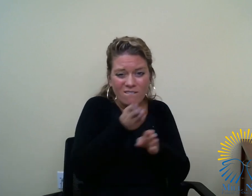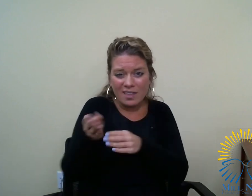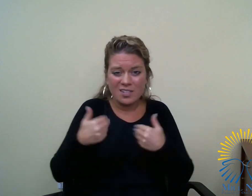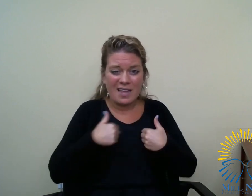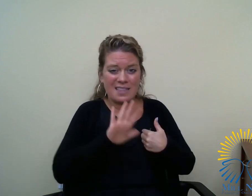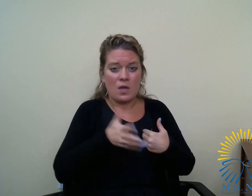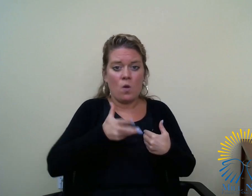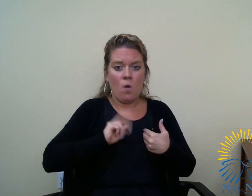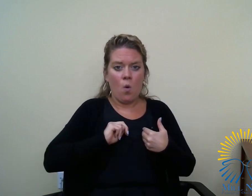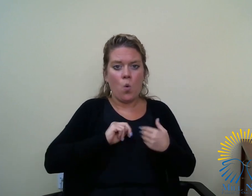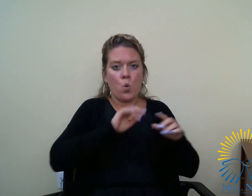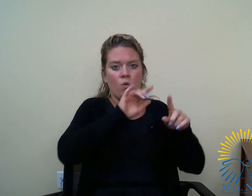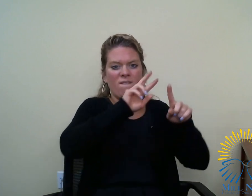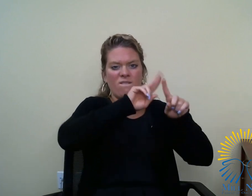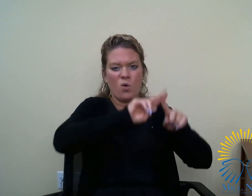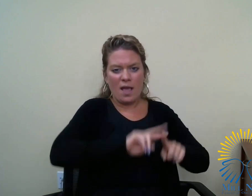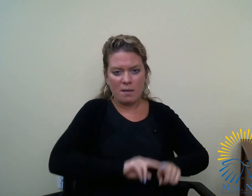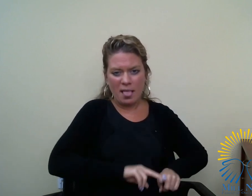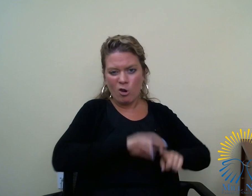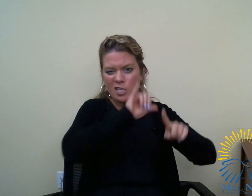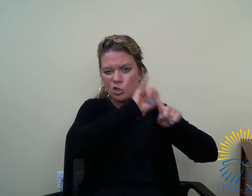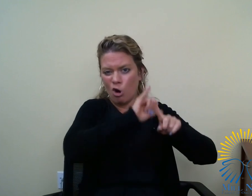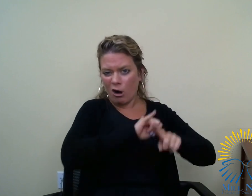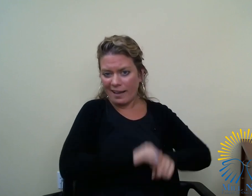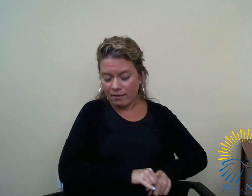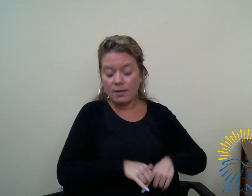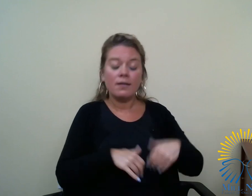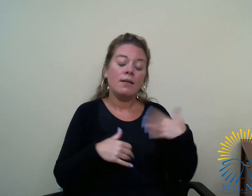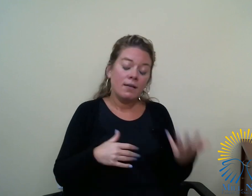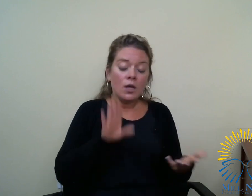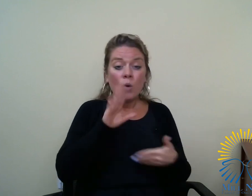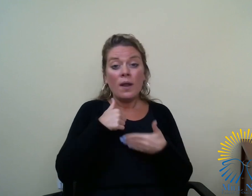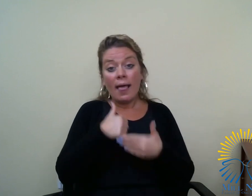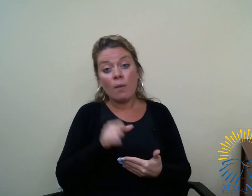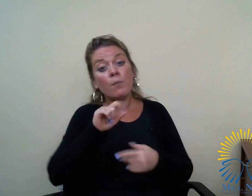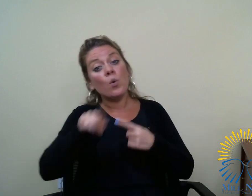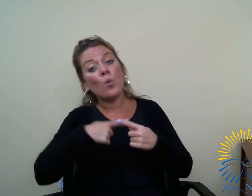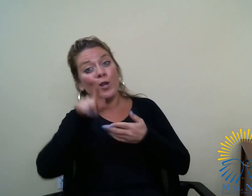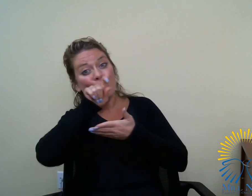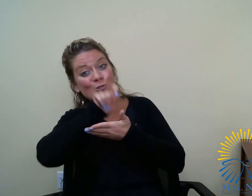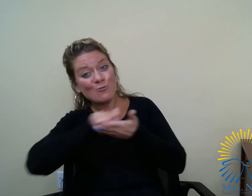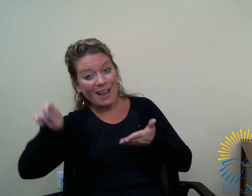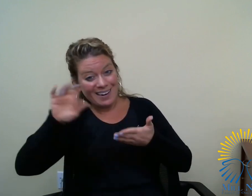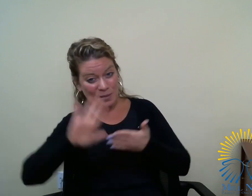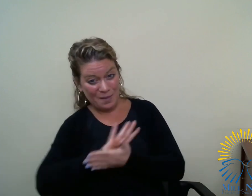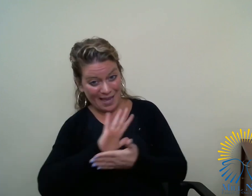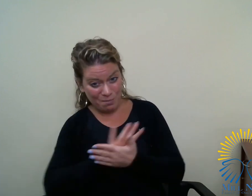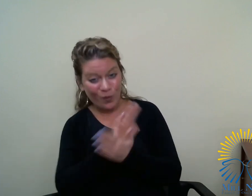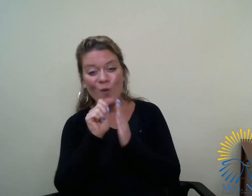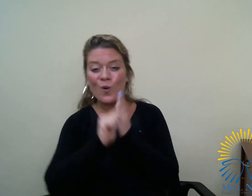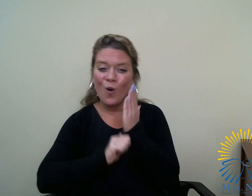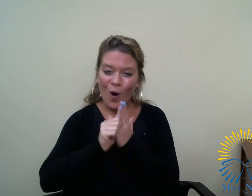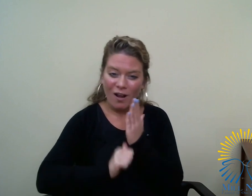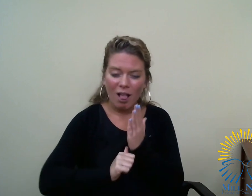set. And so I think one thing that would really help is if when you write a paper, you write an